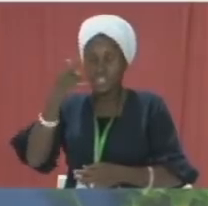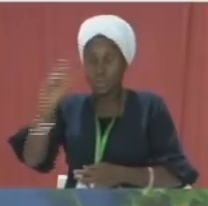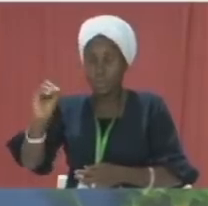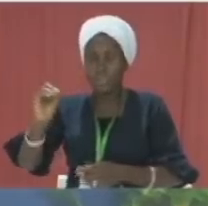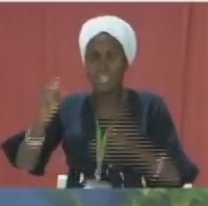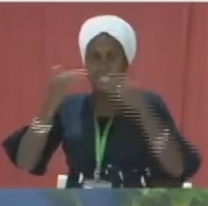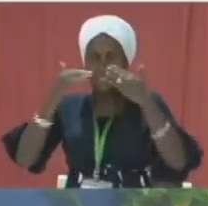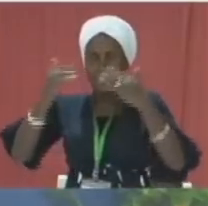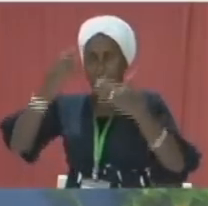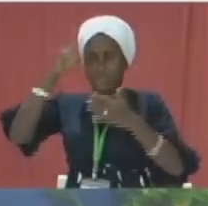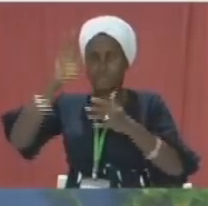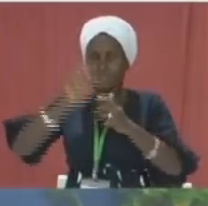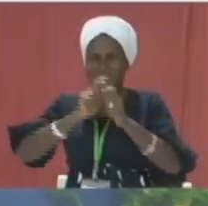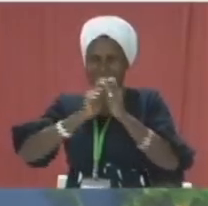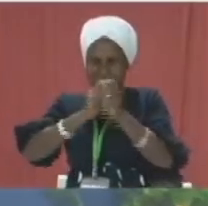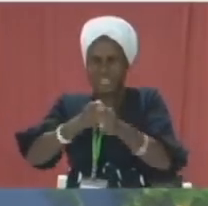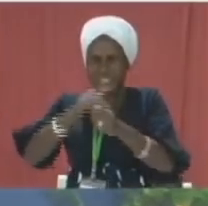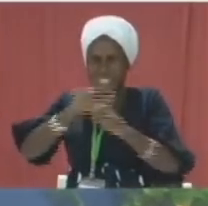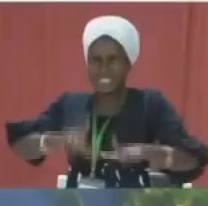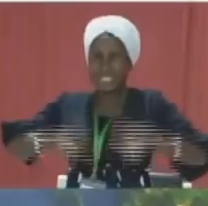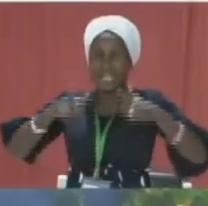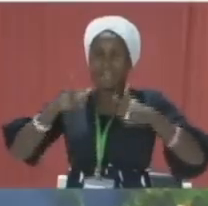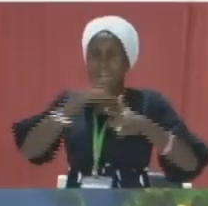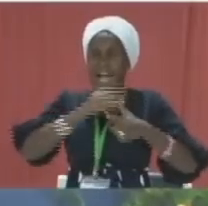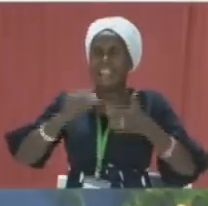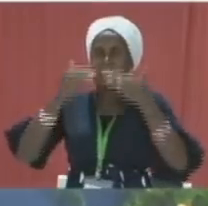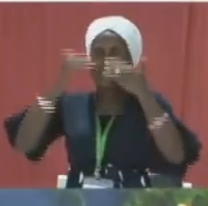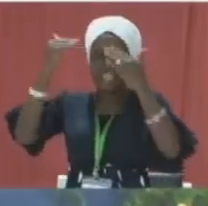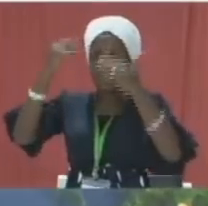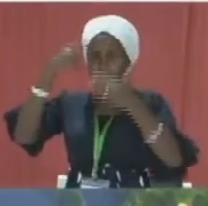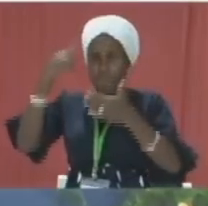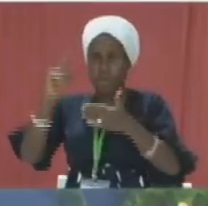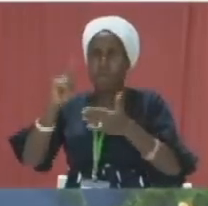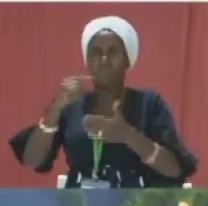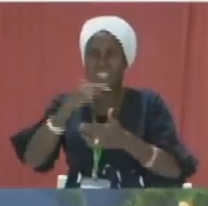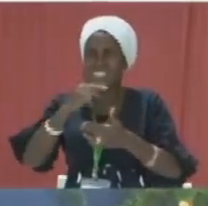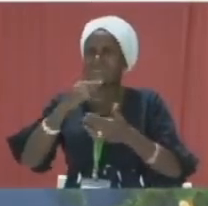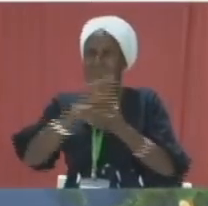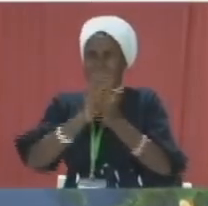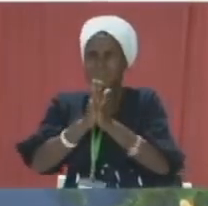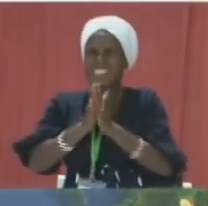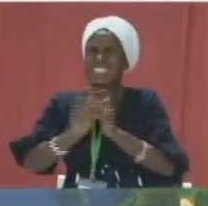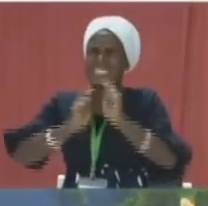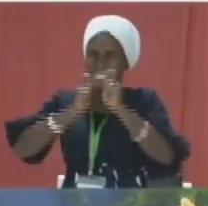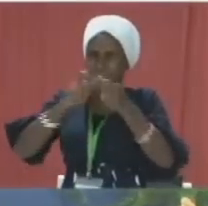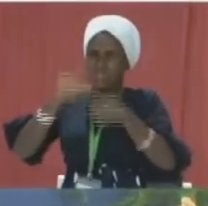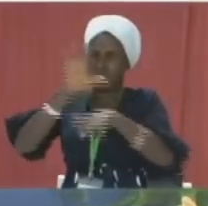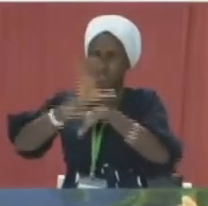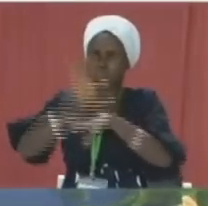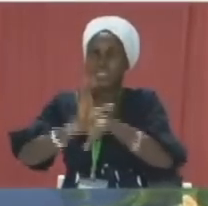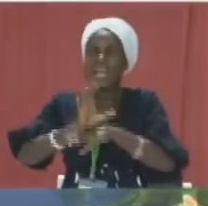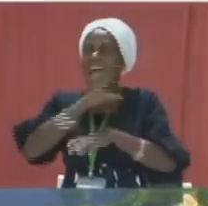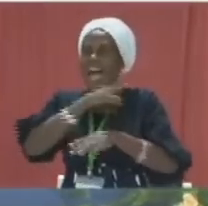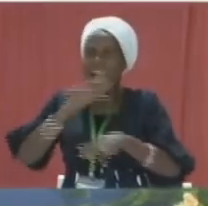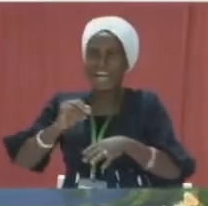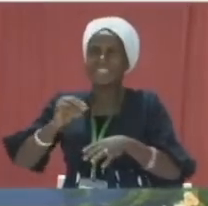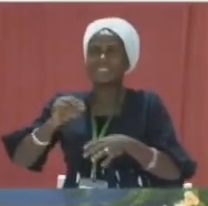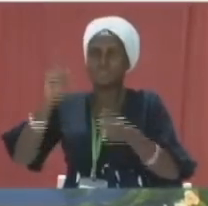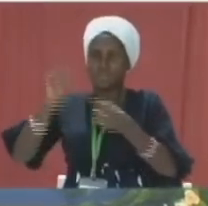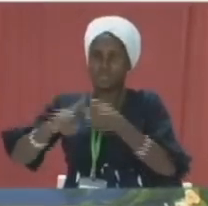And thank you for making a gift to the church and to the world in our generation. Thank you for preserving